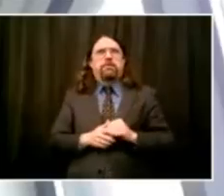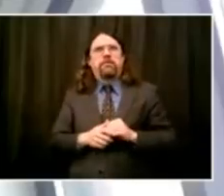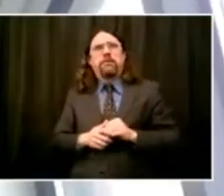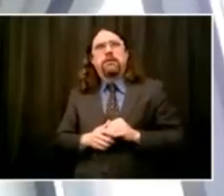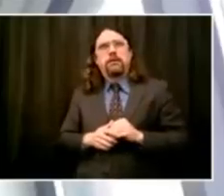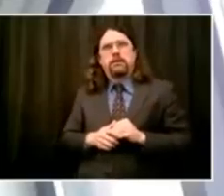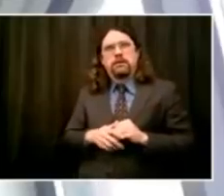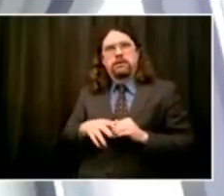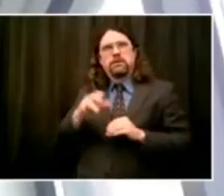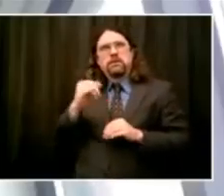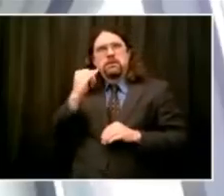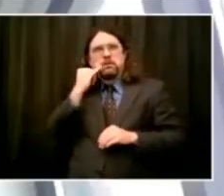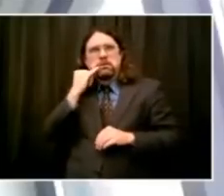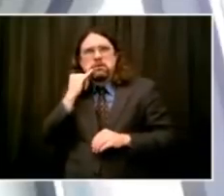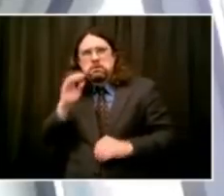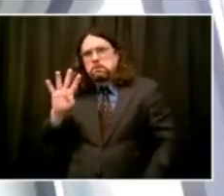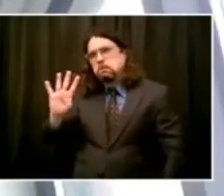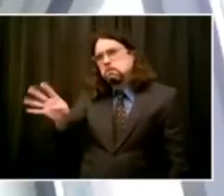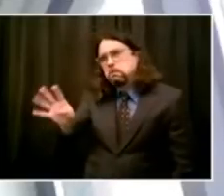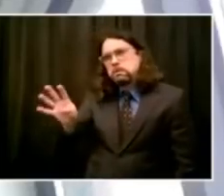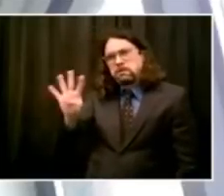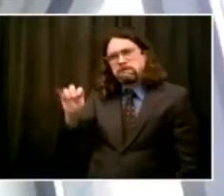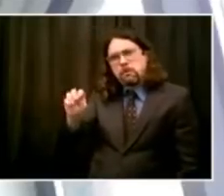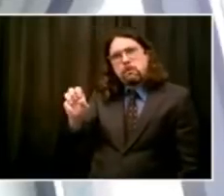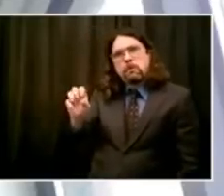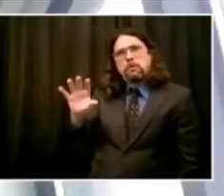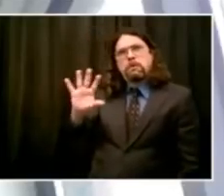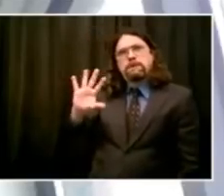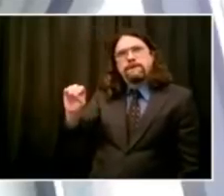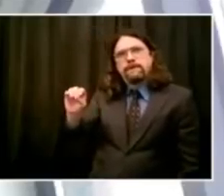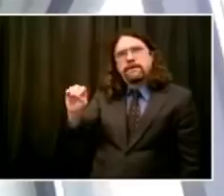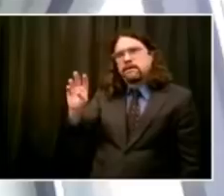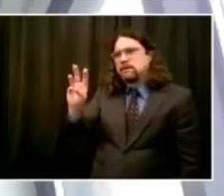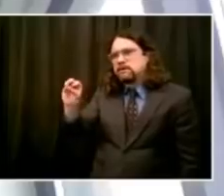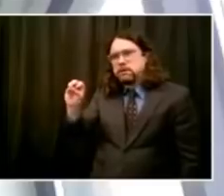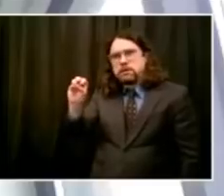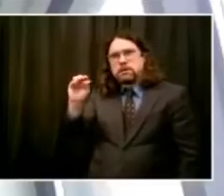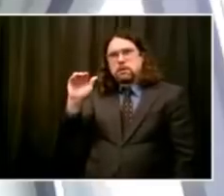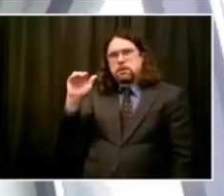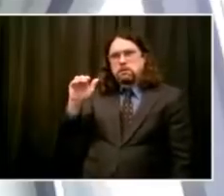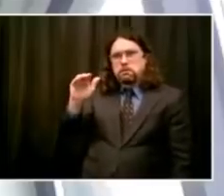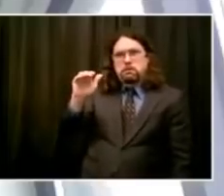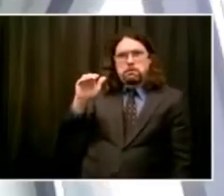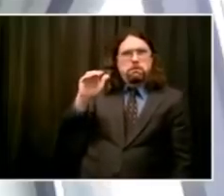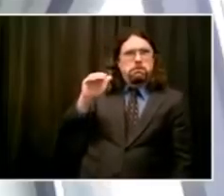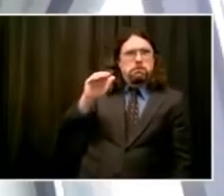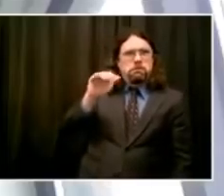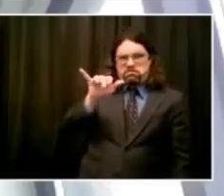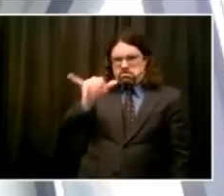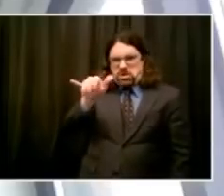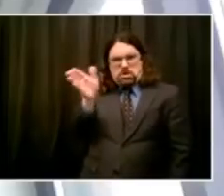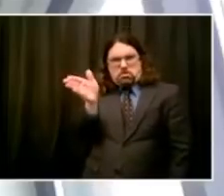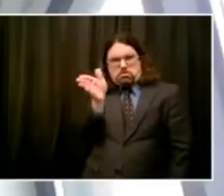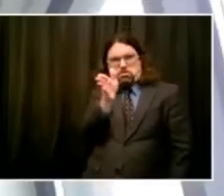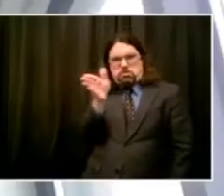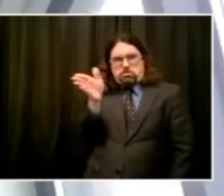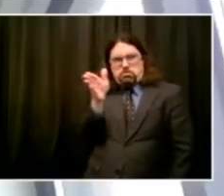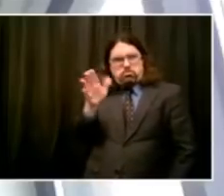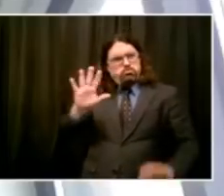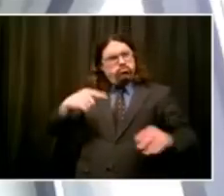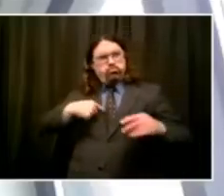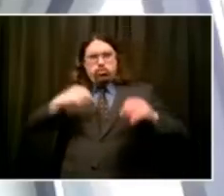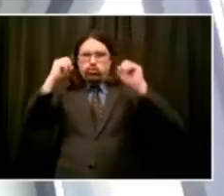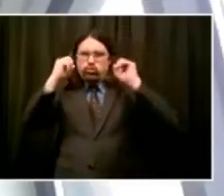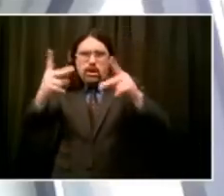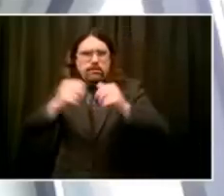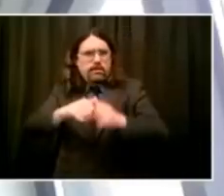And there's even a possibility, as people feel more comfortable going to hospitals with minor illnesses, it could even bump